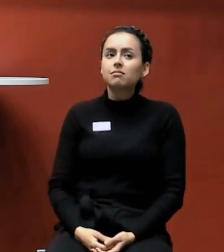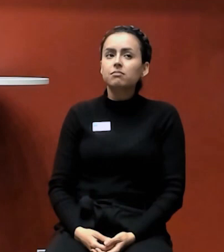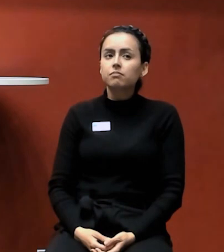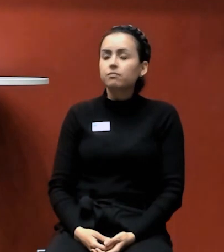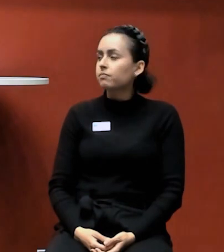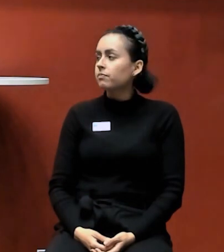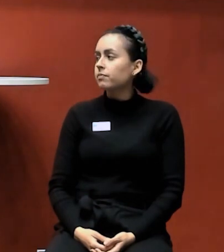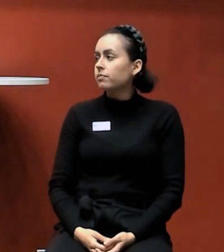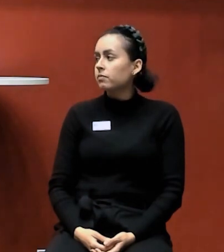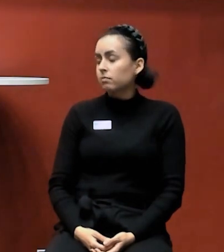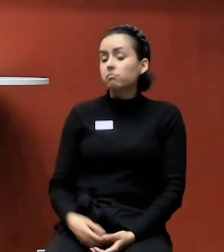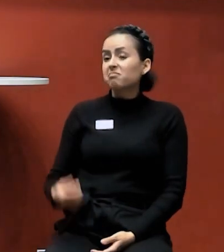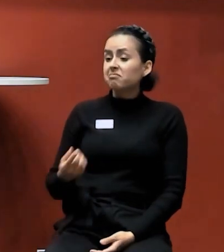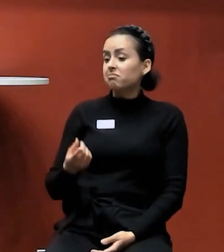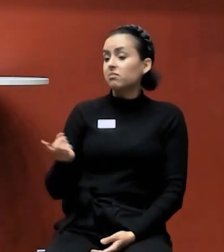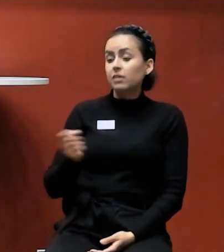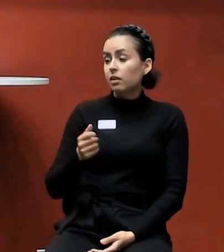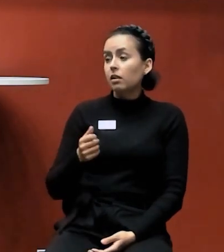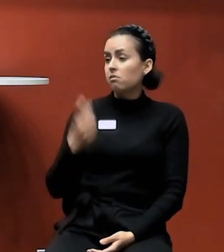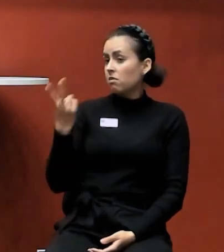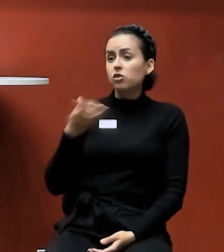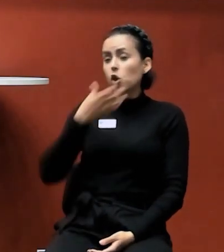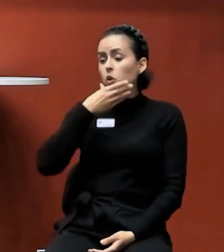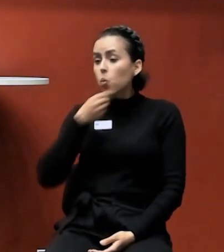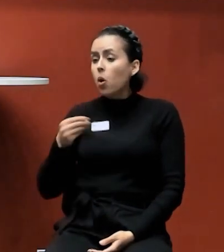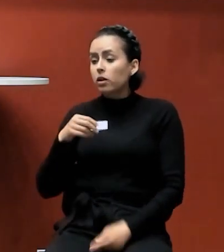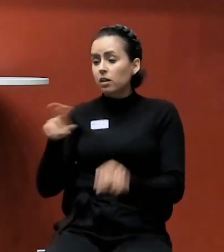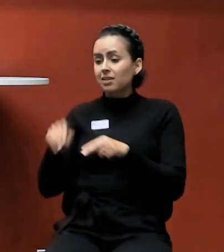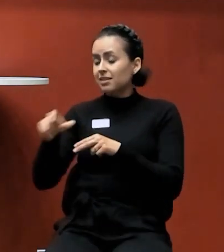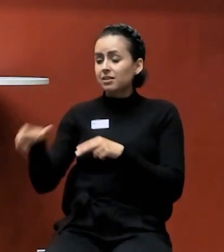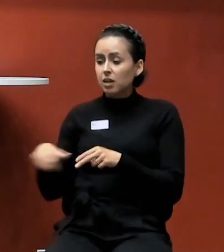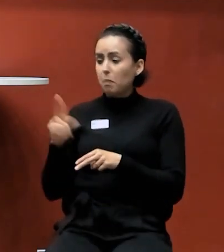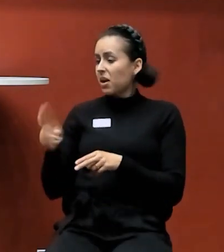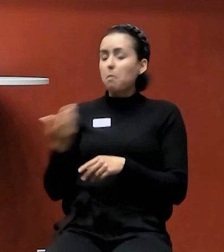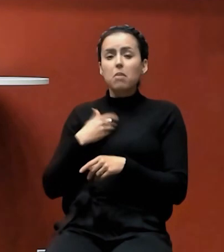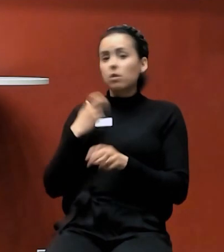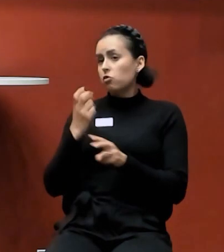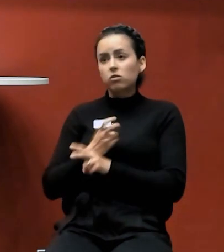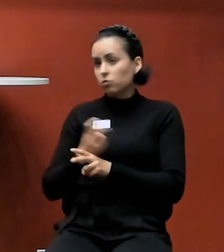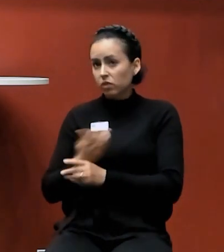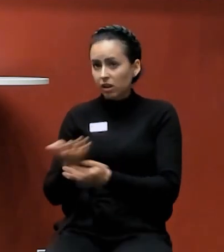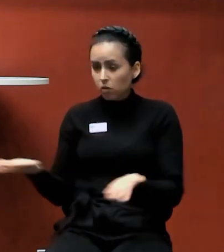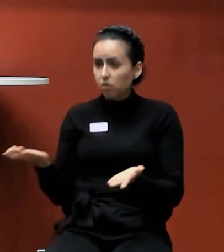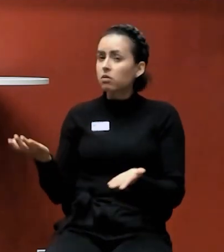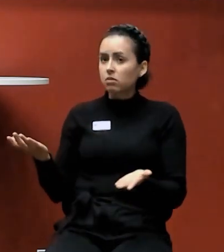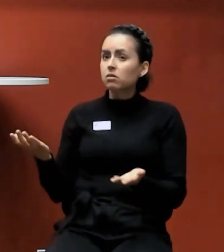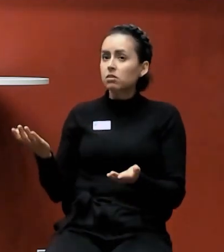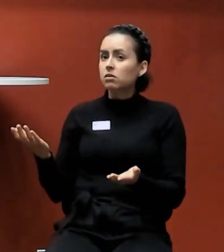Yeah. These were just two dancers, young, not super experienced, yeah, who had said to me,